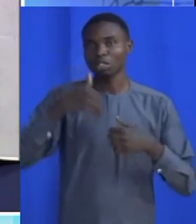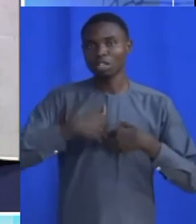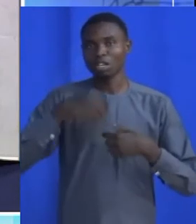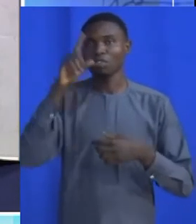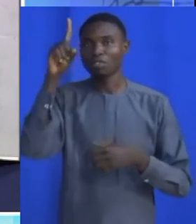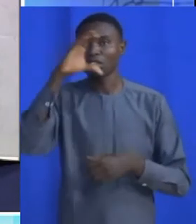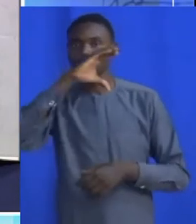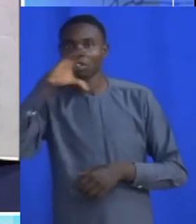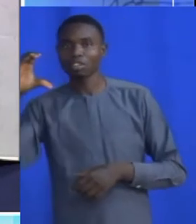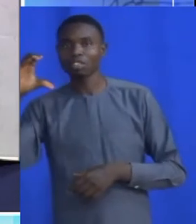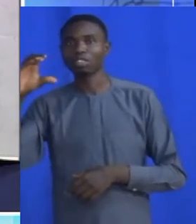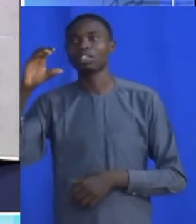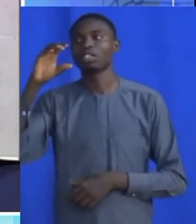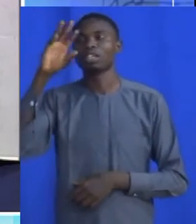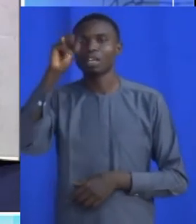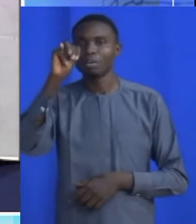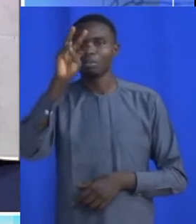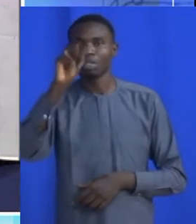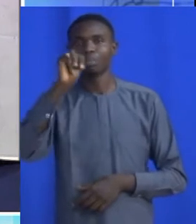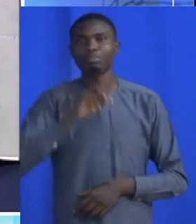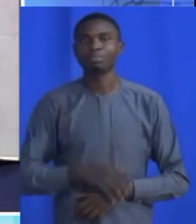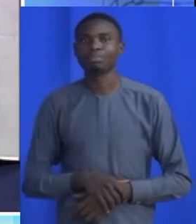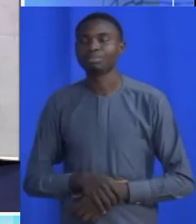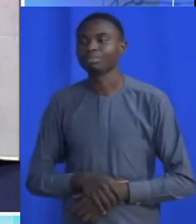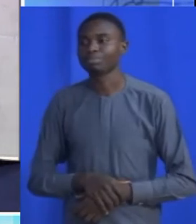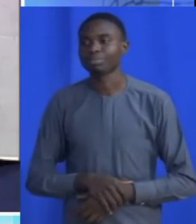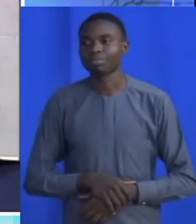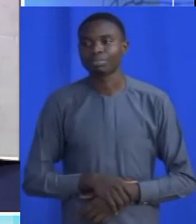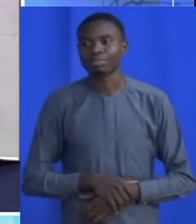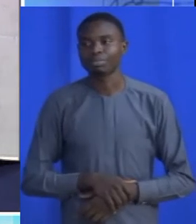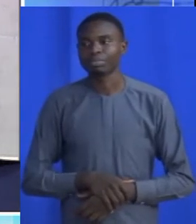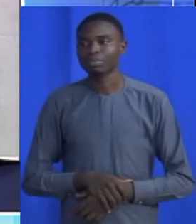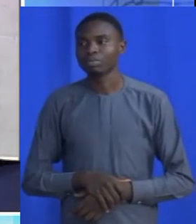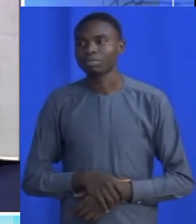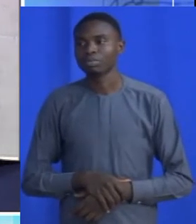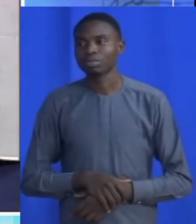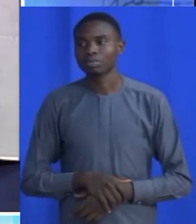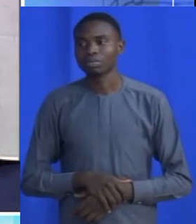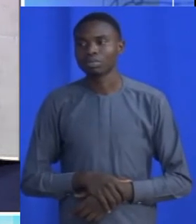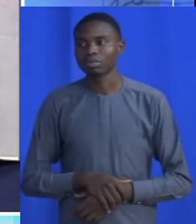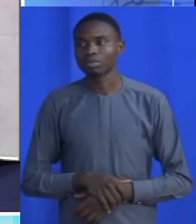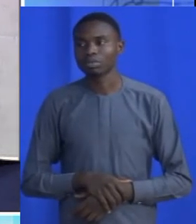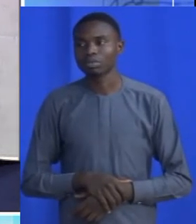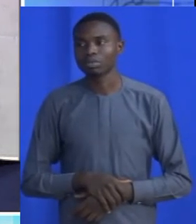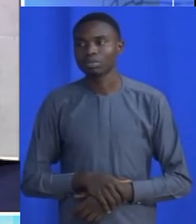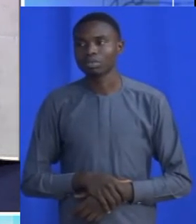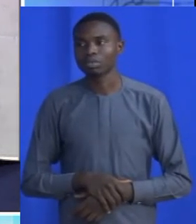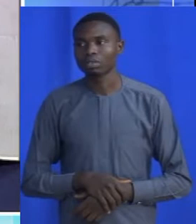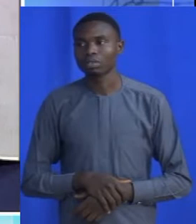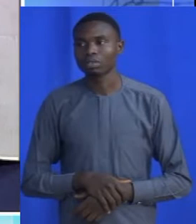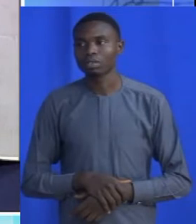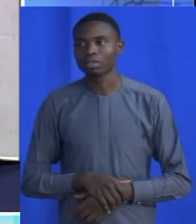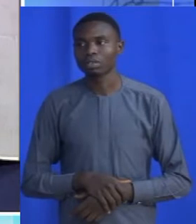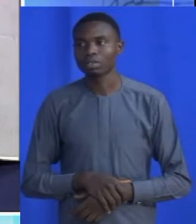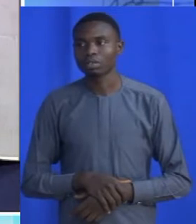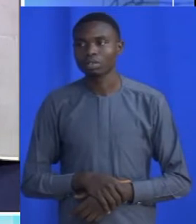yes, you say that every citizen is free to move around. That's civil liberty to move